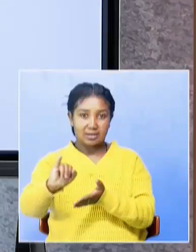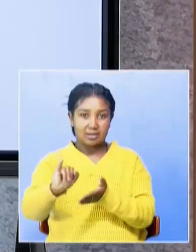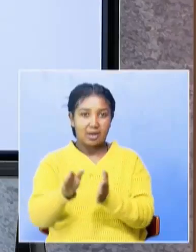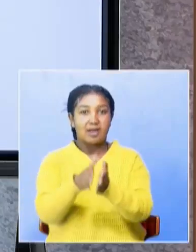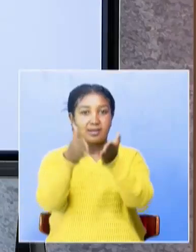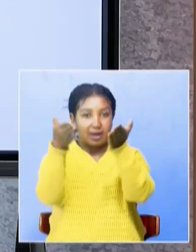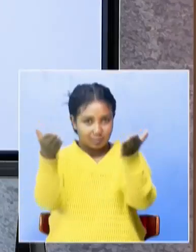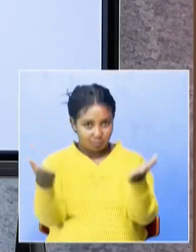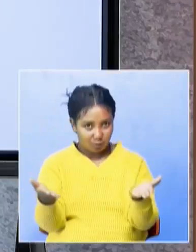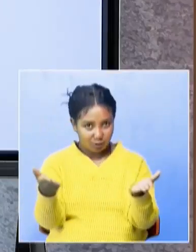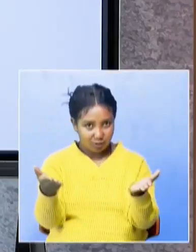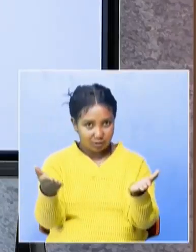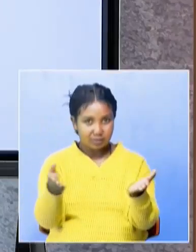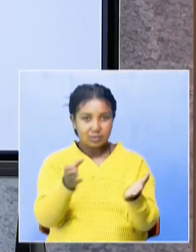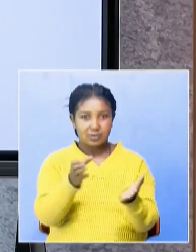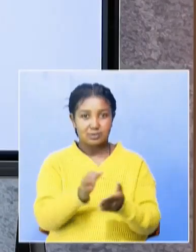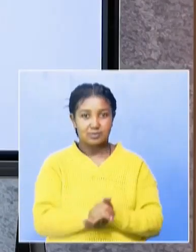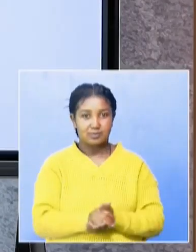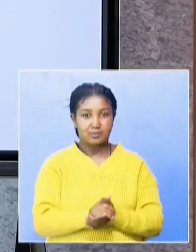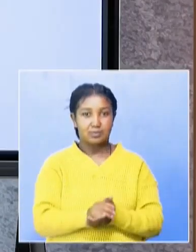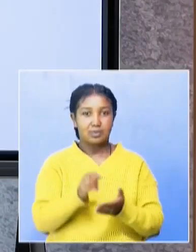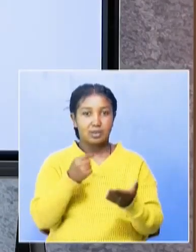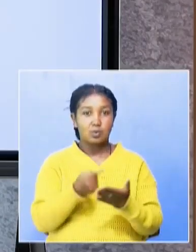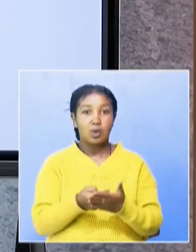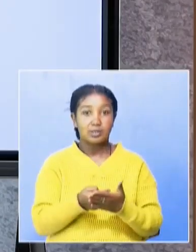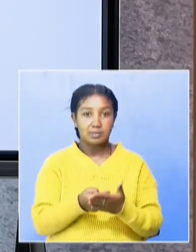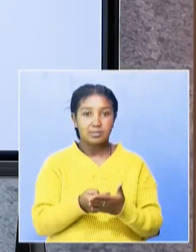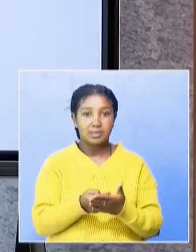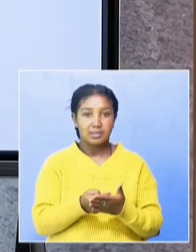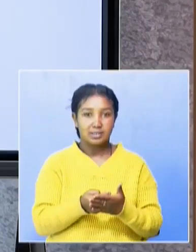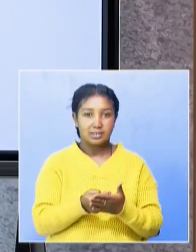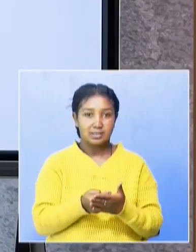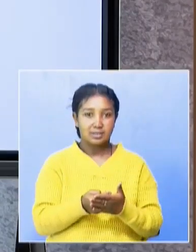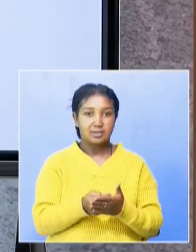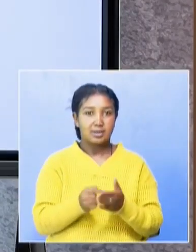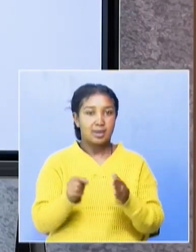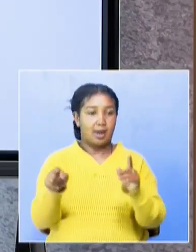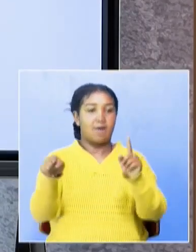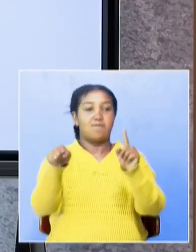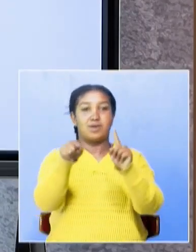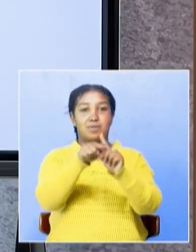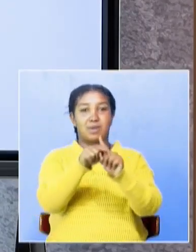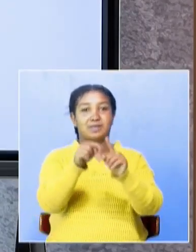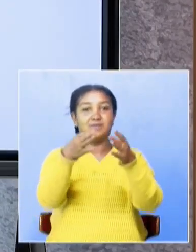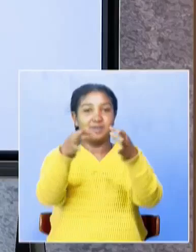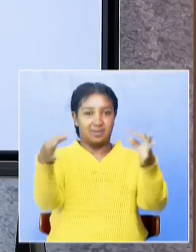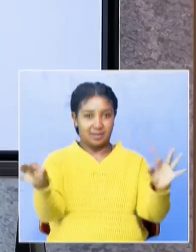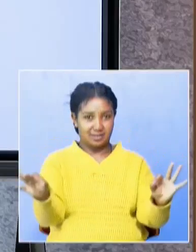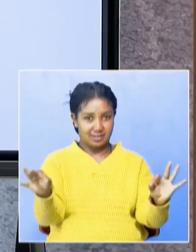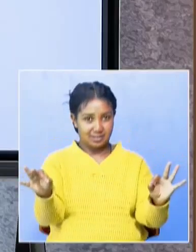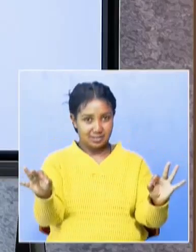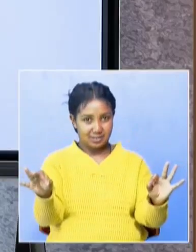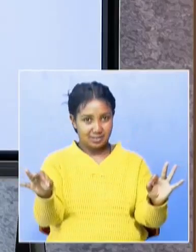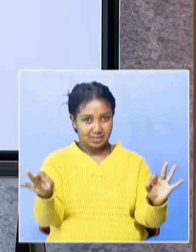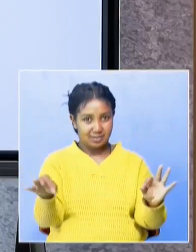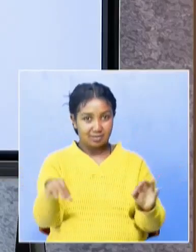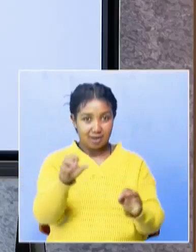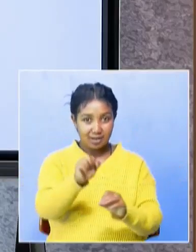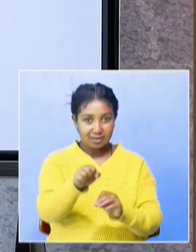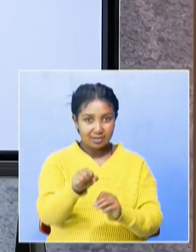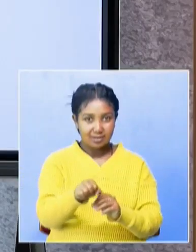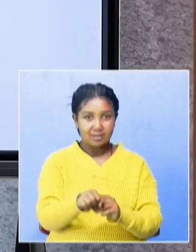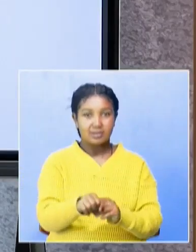textbook. Here, this one is affirmative sentence or positive sentence. Am I